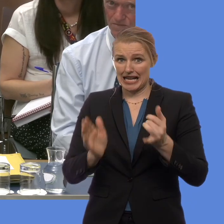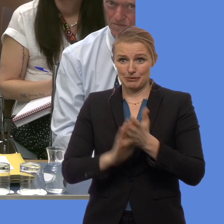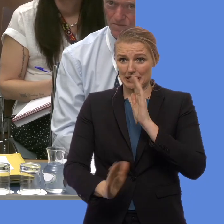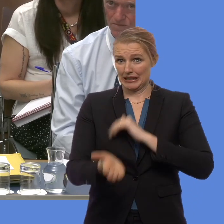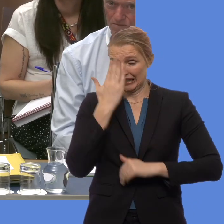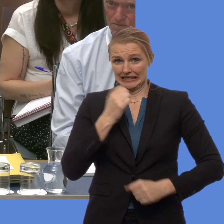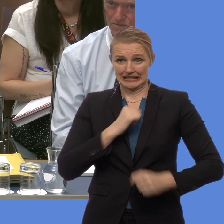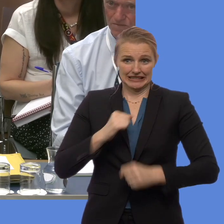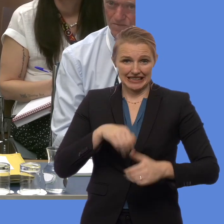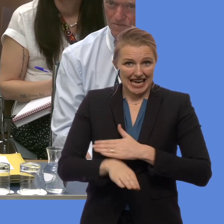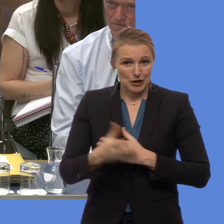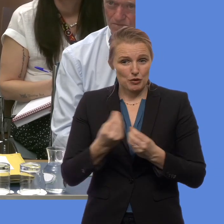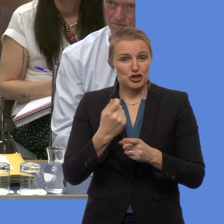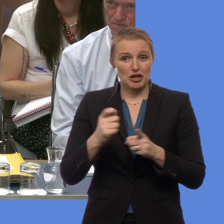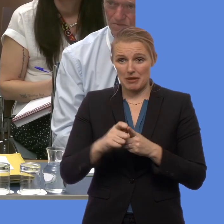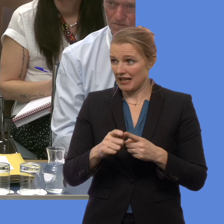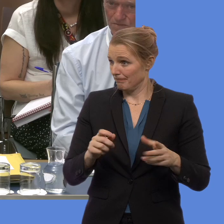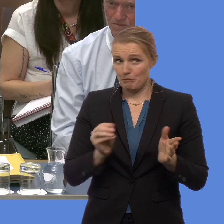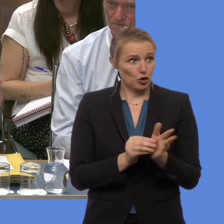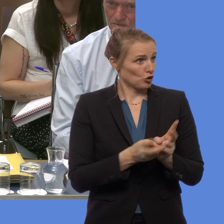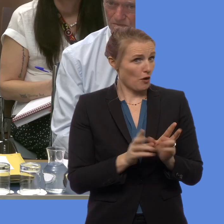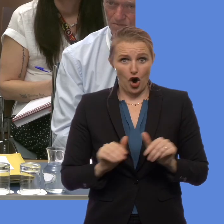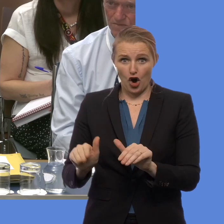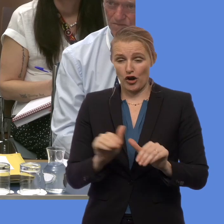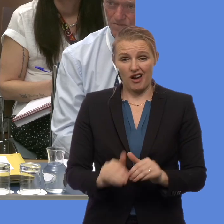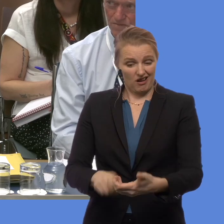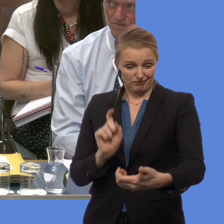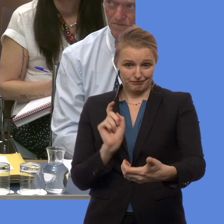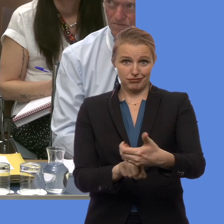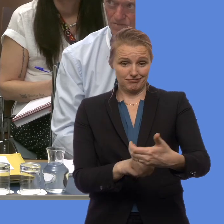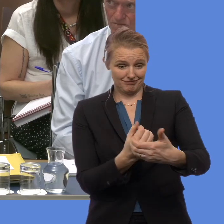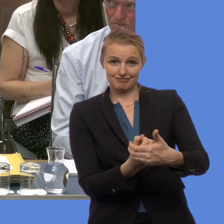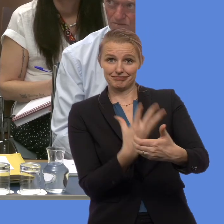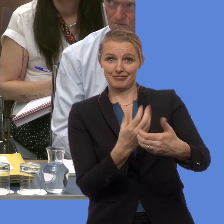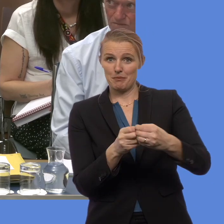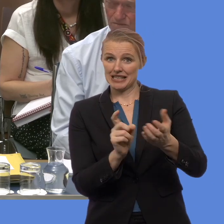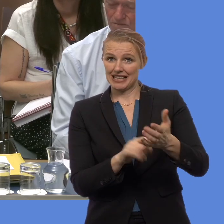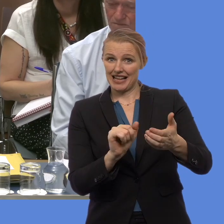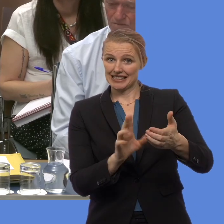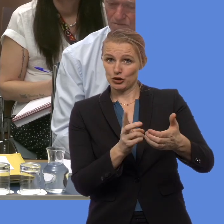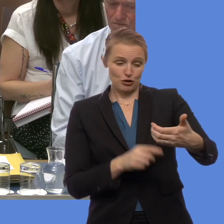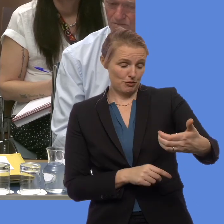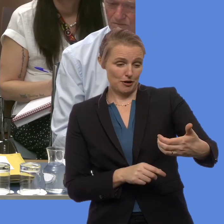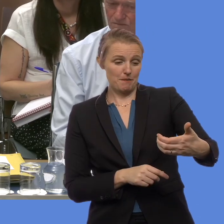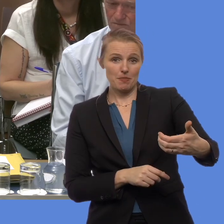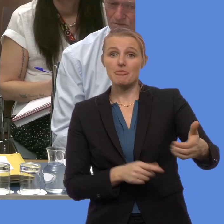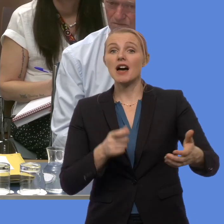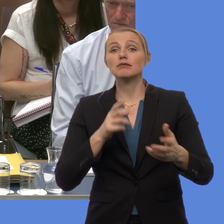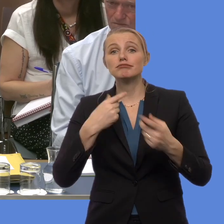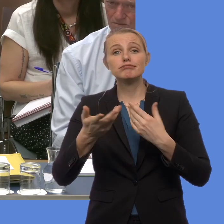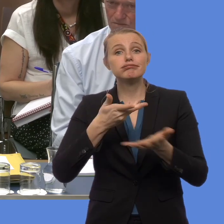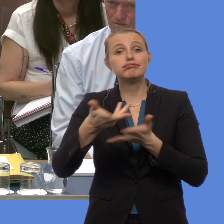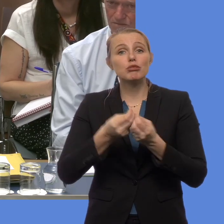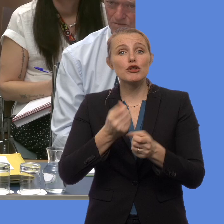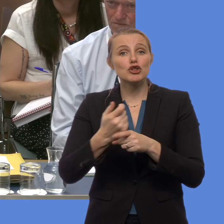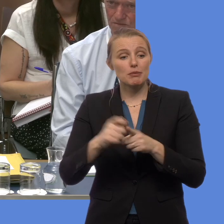conversation. Having an app on your phone where you can push a button and that calls in a signer in BSL or ISL in the background onto the phone, the GP has the